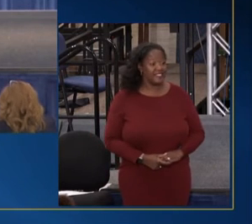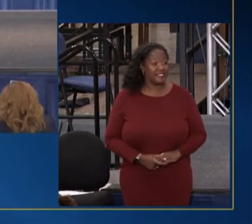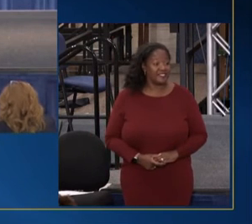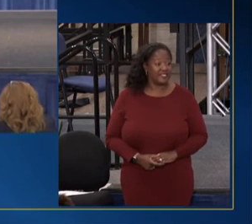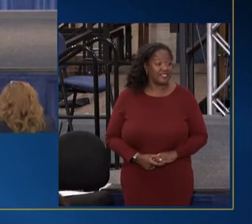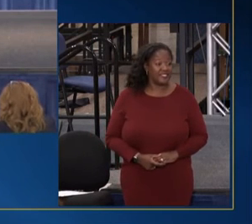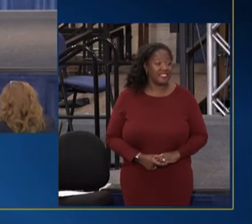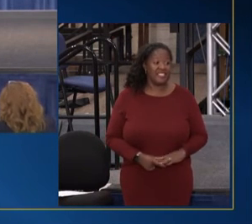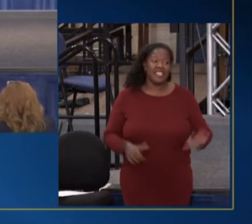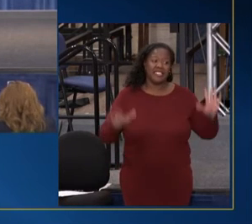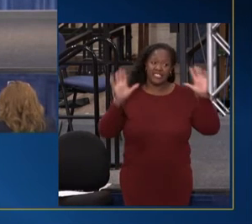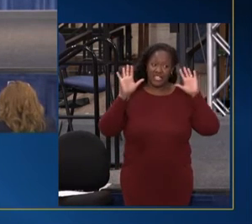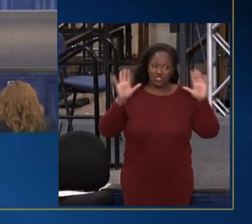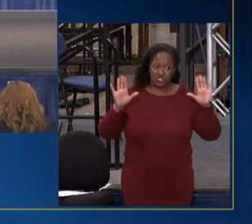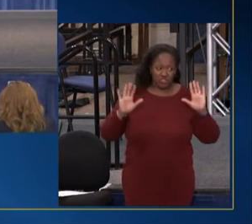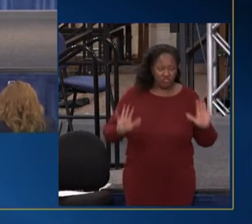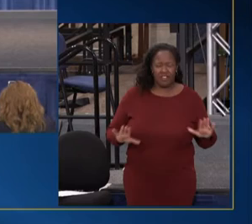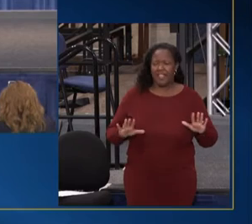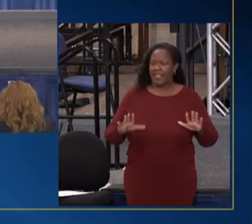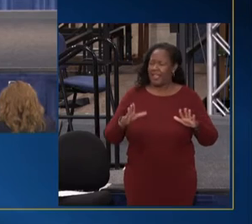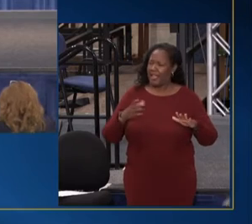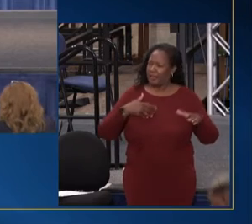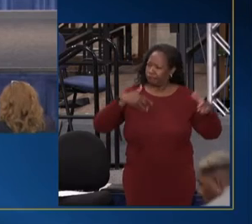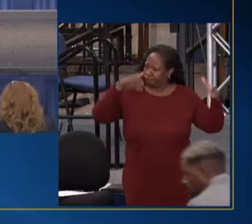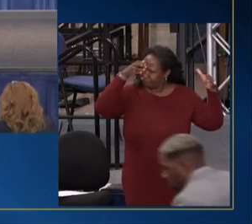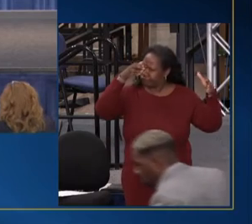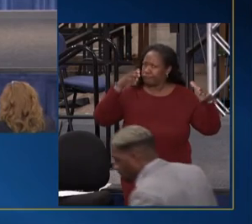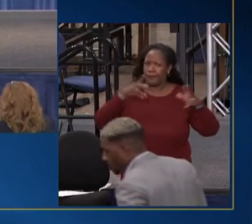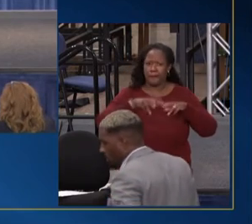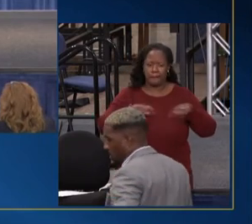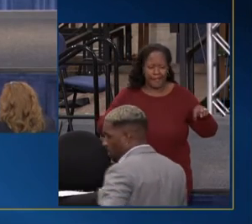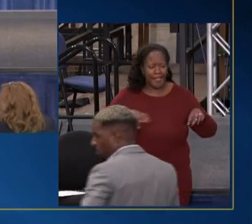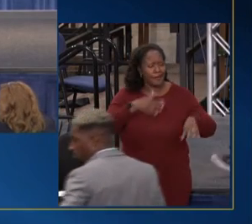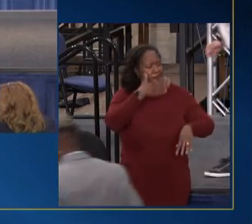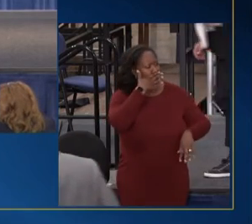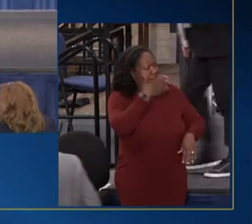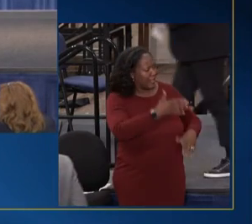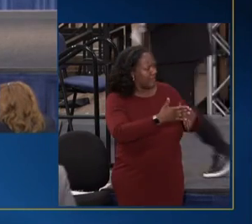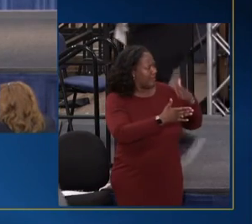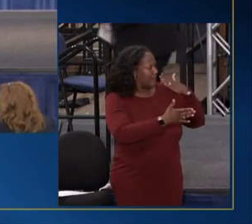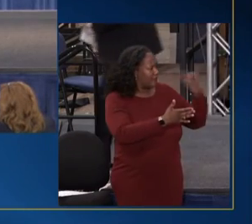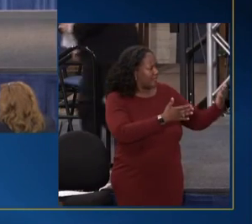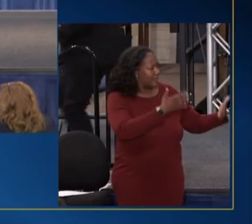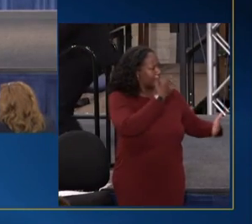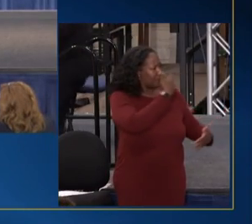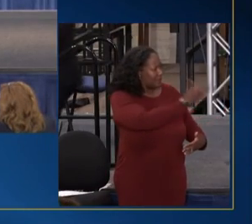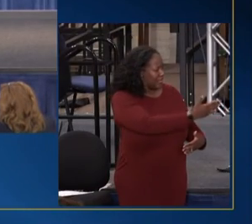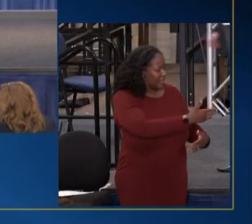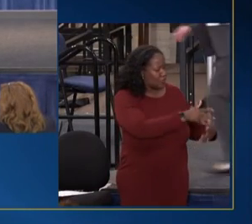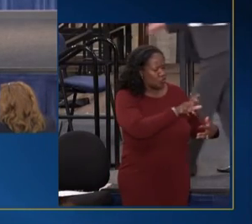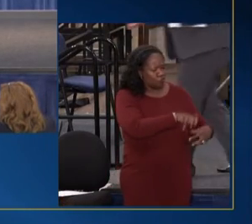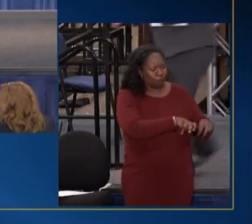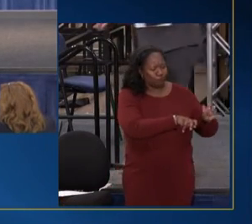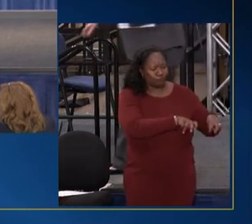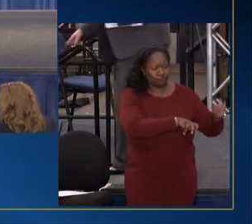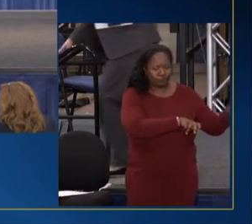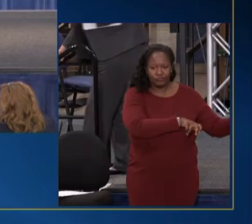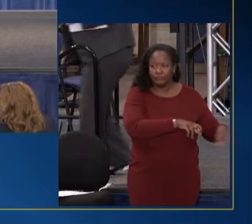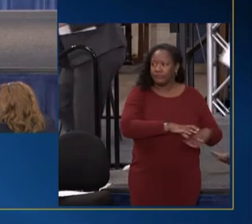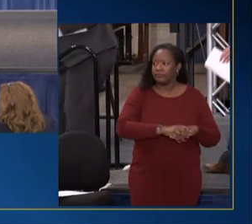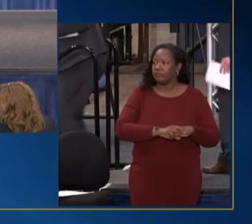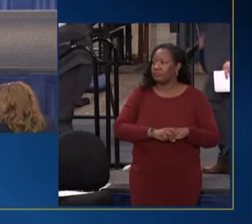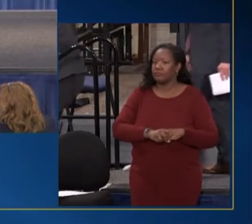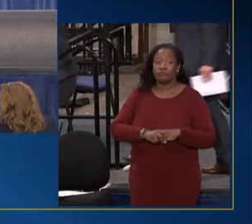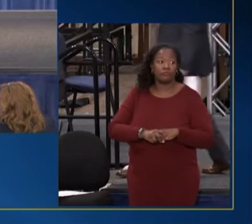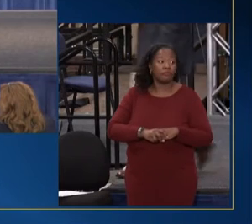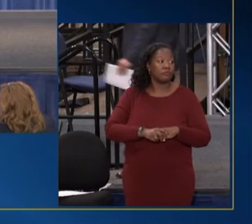Such a great and informative panel. Thank you, Demetrius. Thank you, Administrator Johnson. And thank you, Brian, for that conversation.